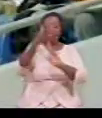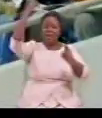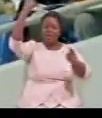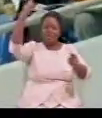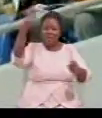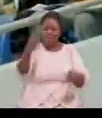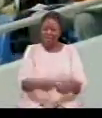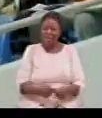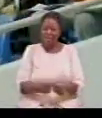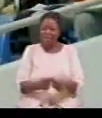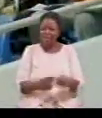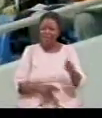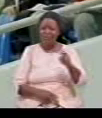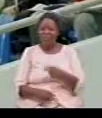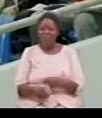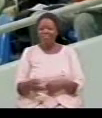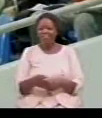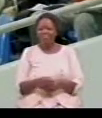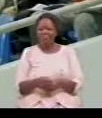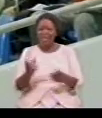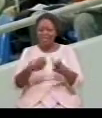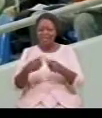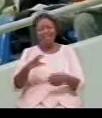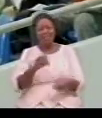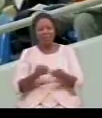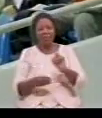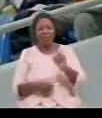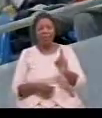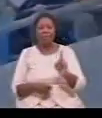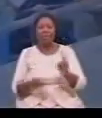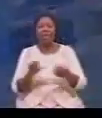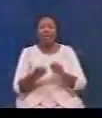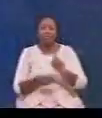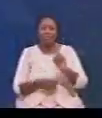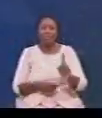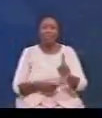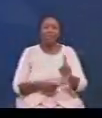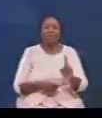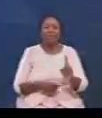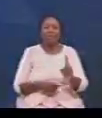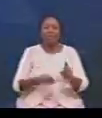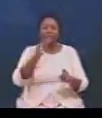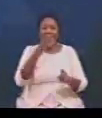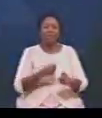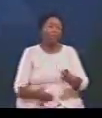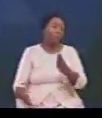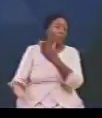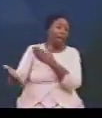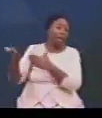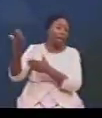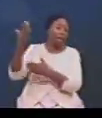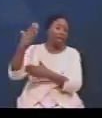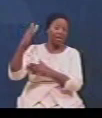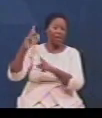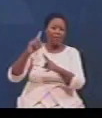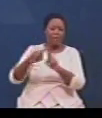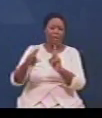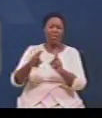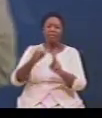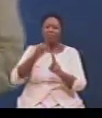Yeah. Look at number one. Number one is the past, but